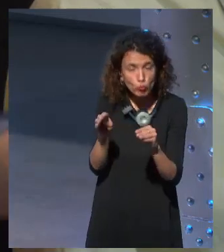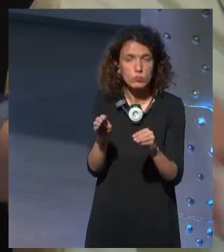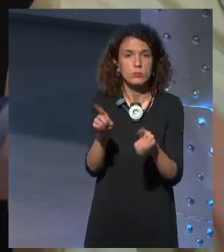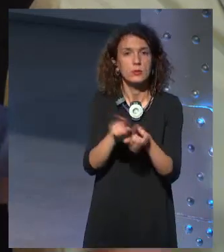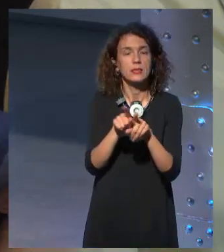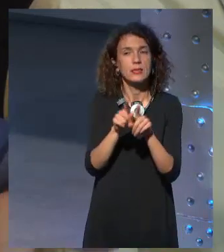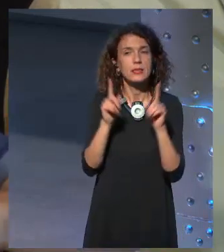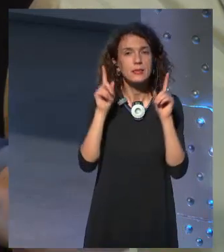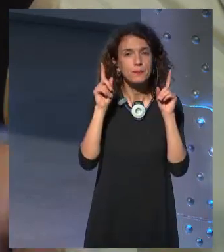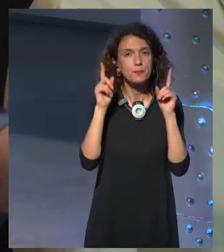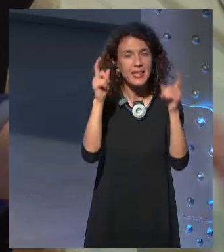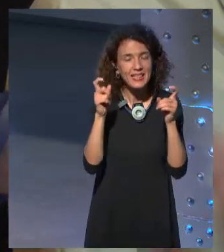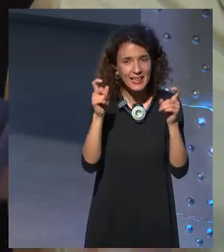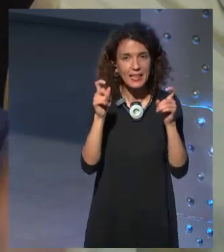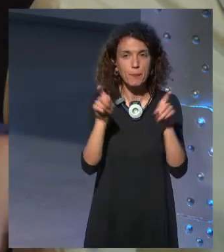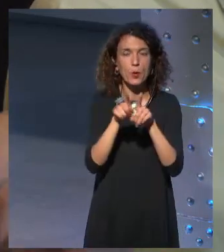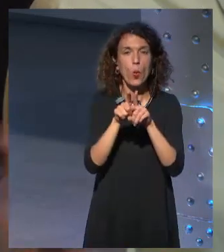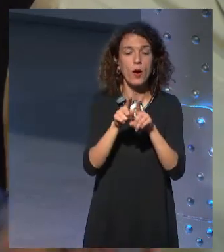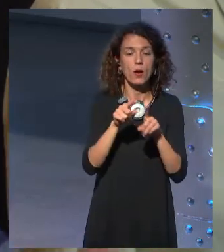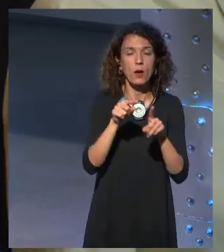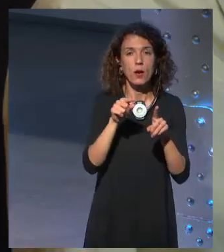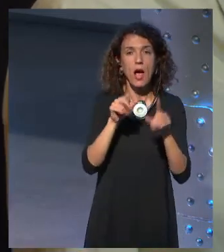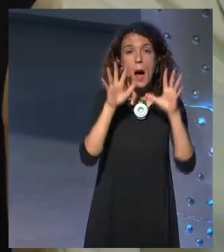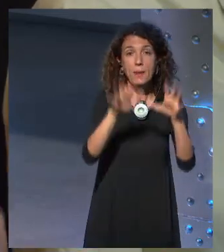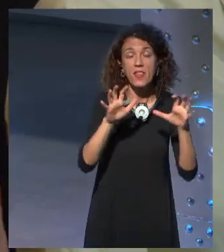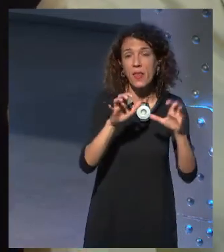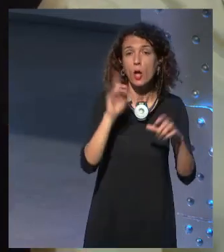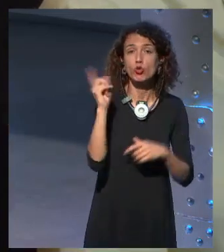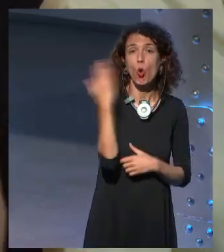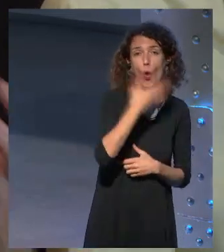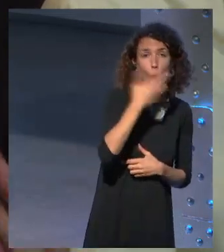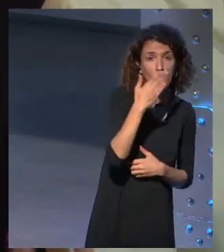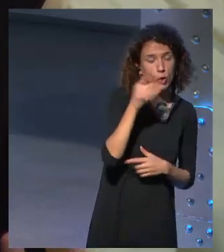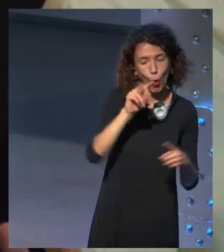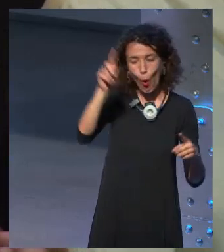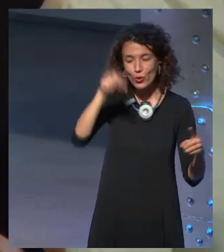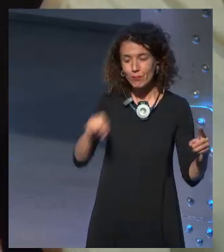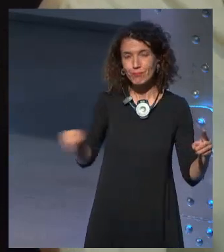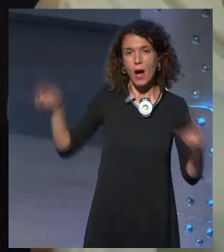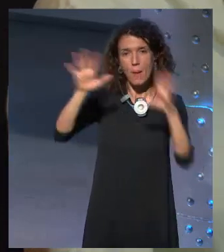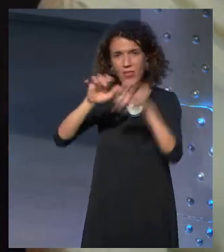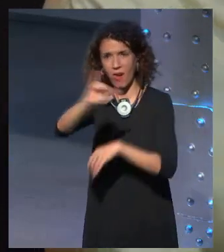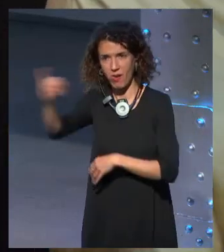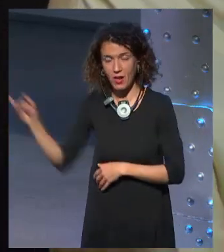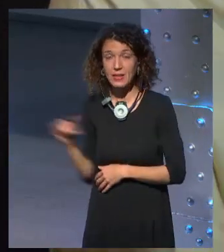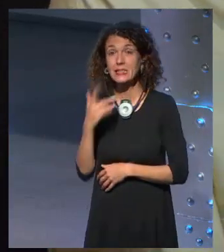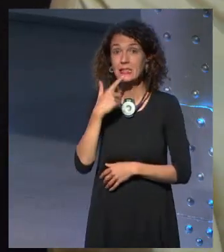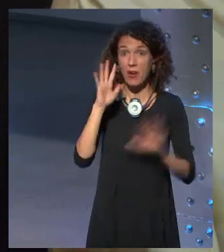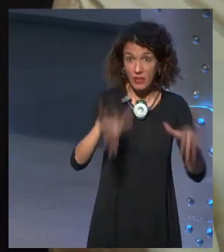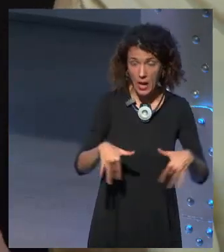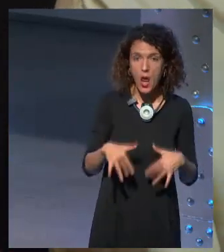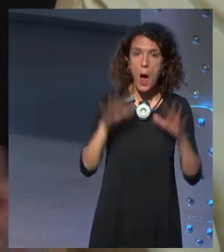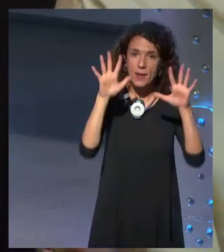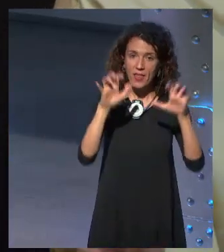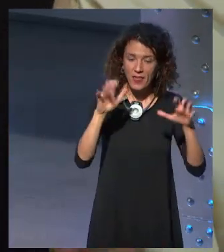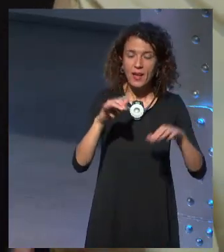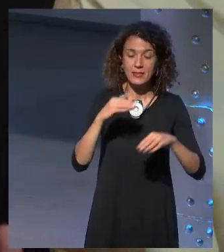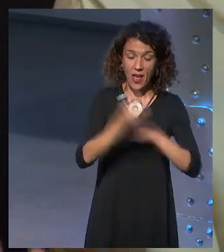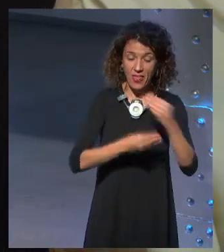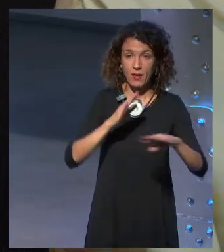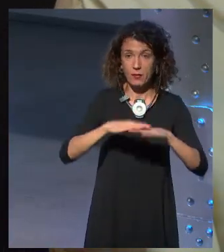of initiatives that are trying to articulate the learning that takes place in some other places which are not the schools themselves, if they are